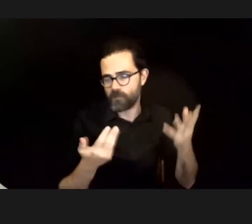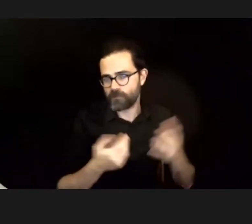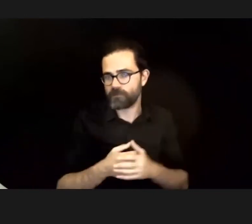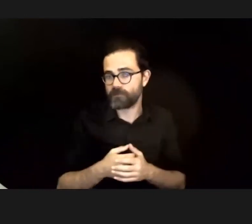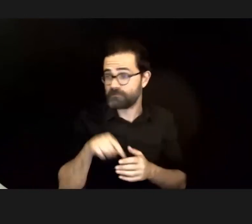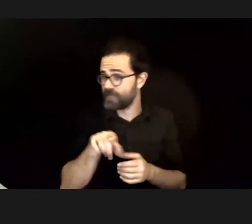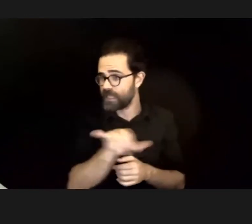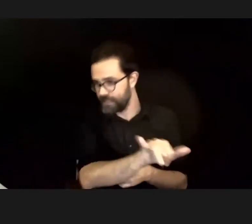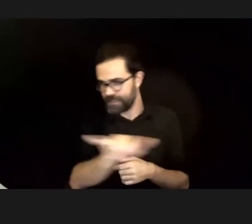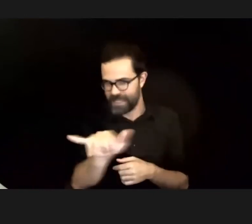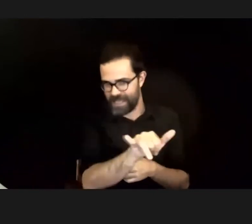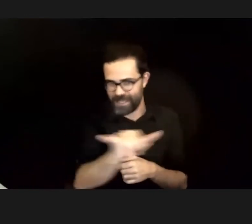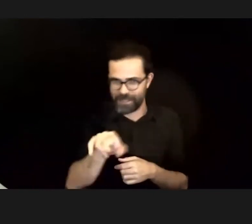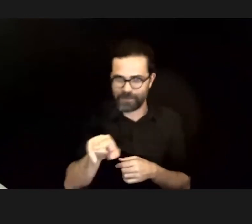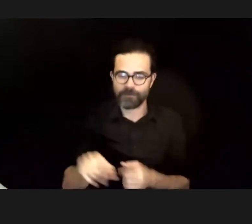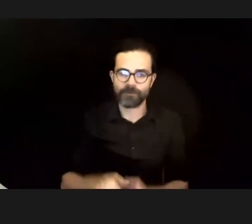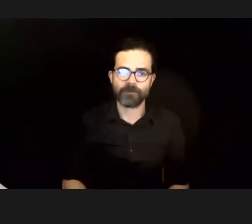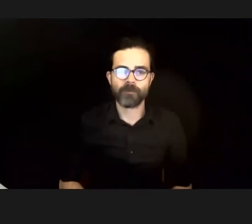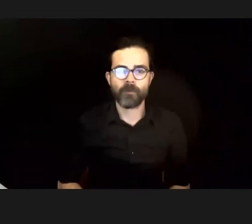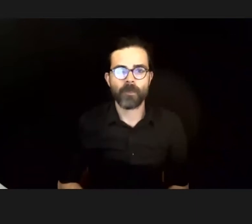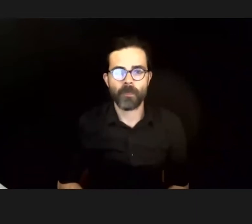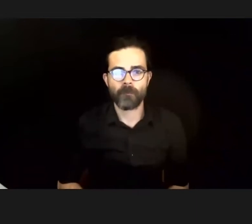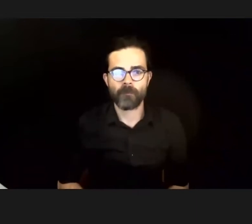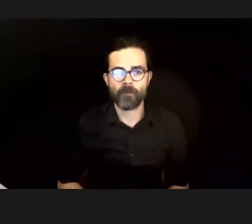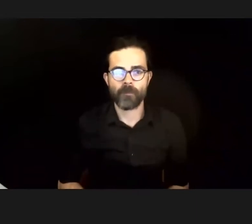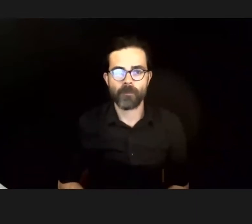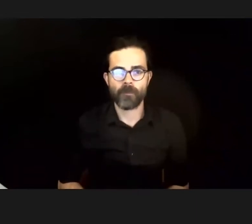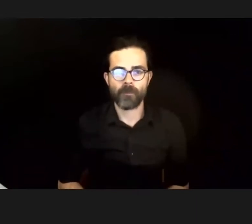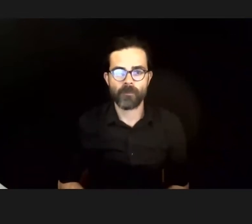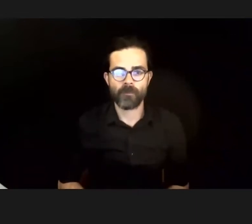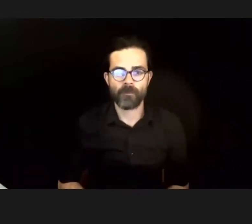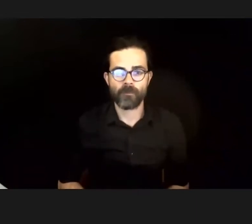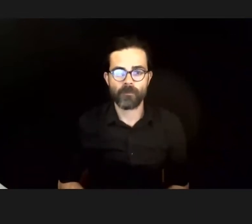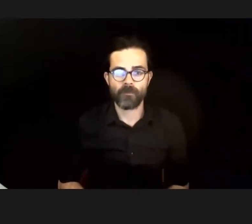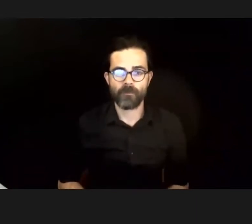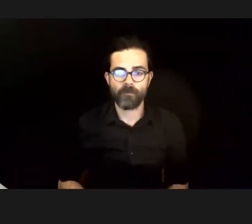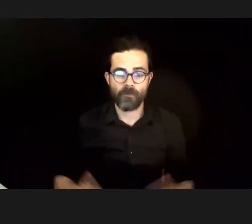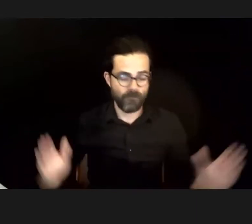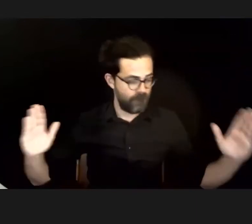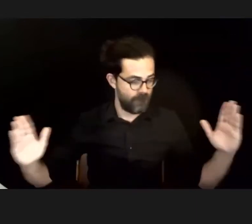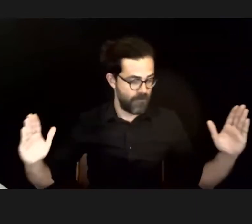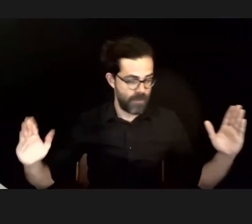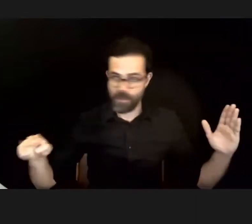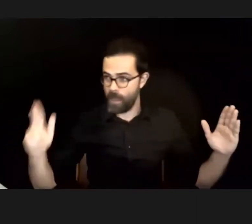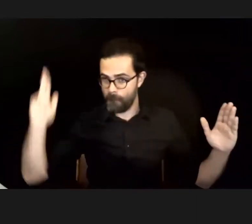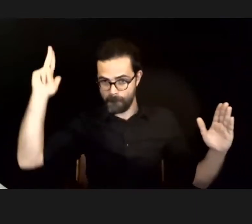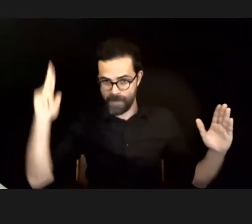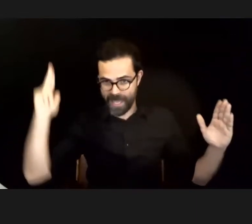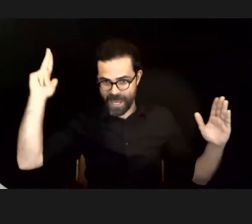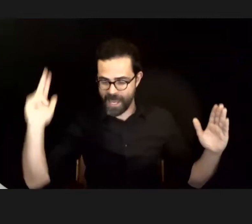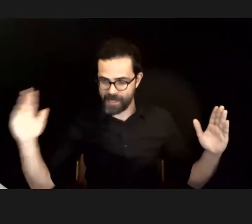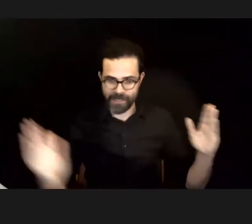experience, with the beginning, with the middle, and with the end.